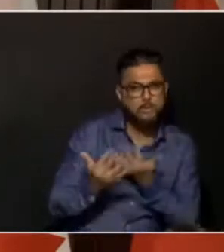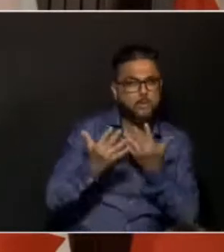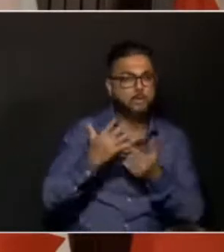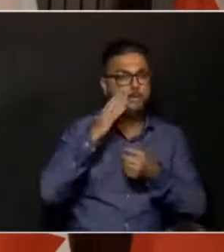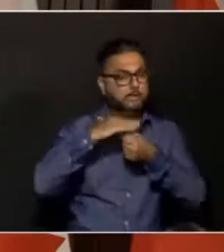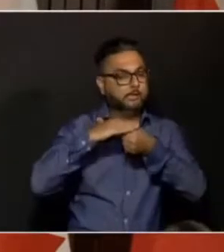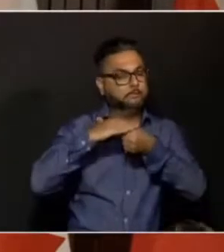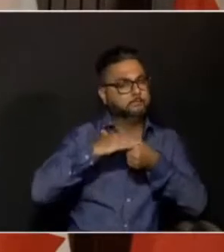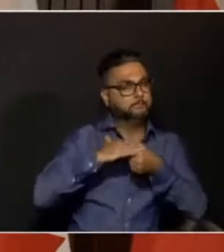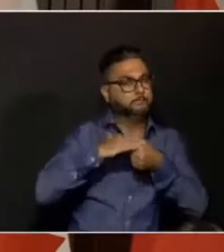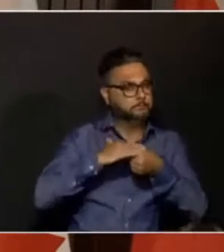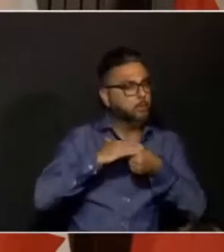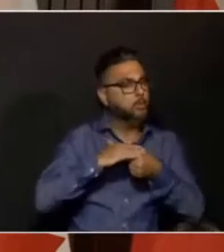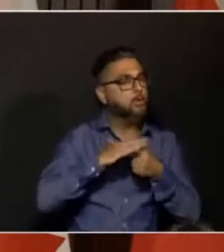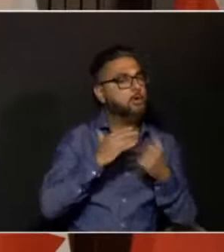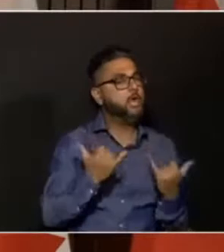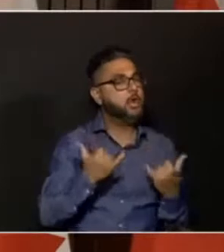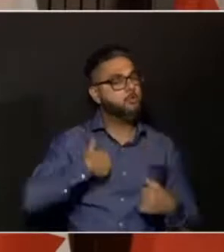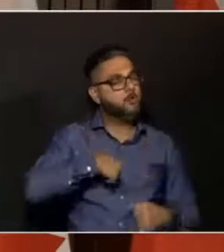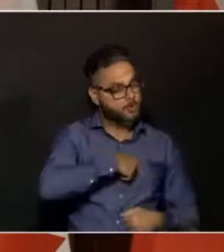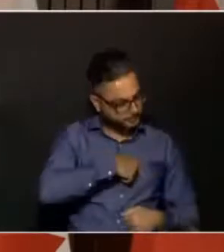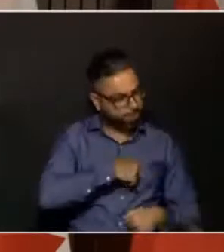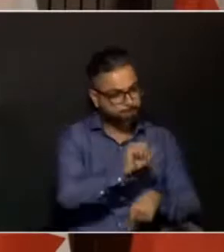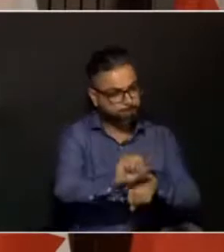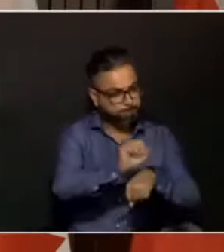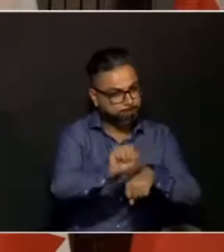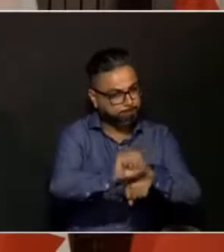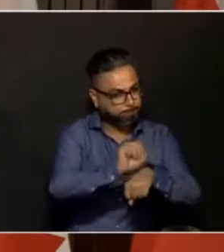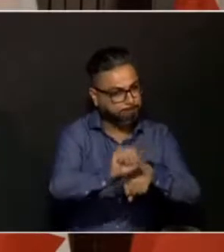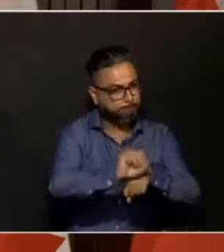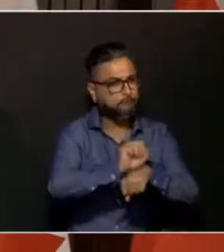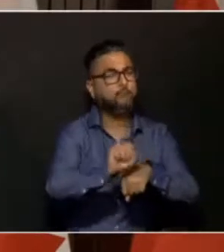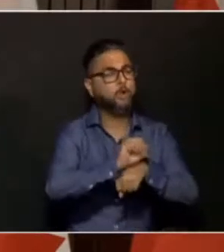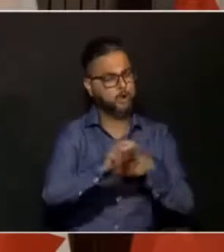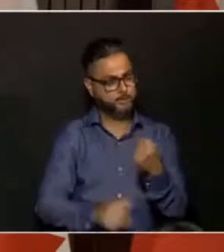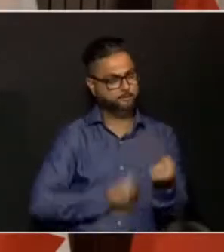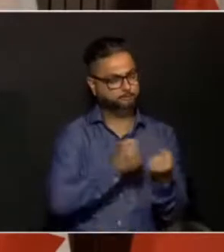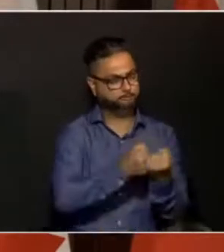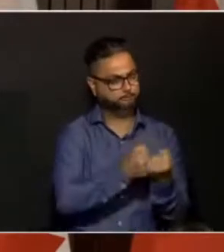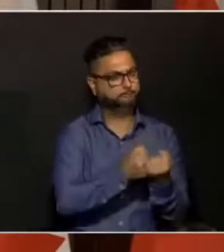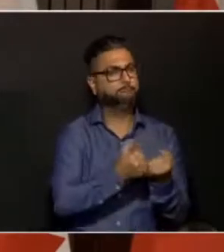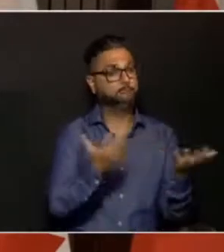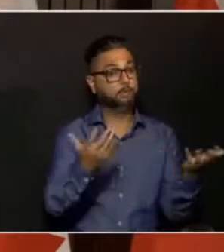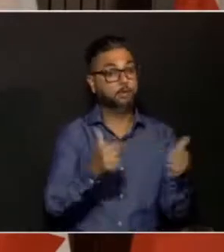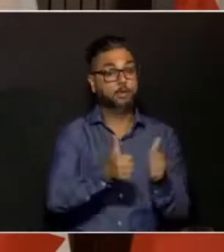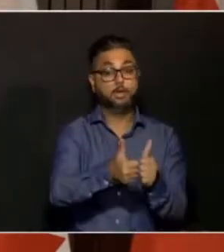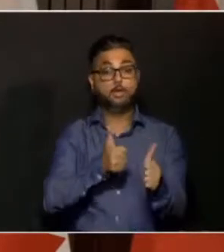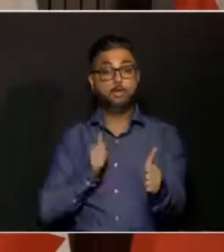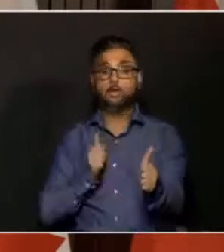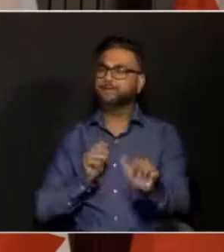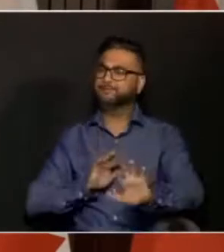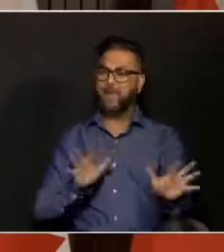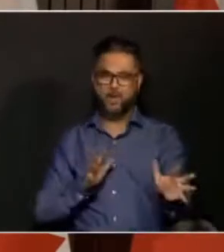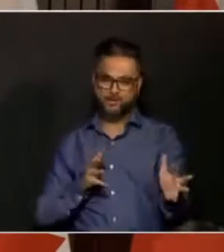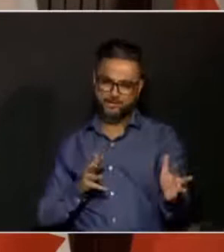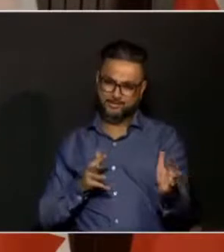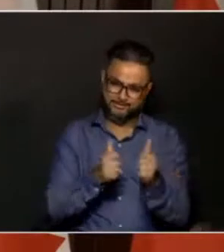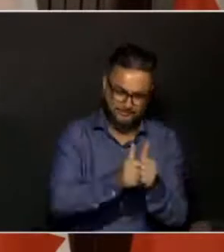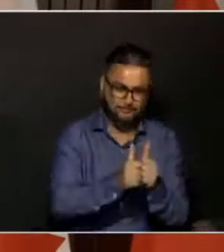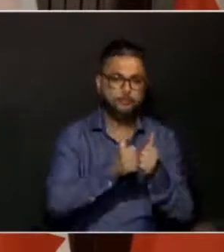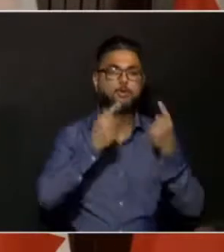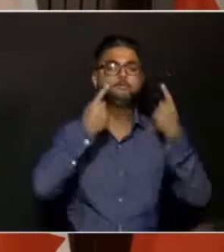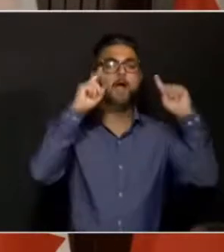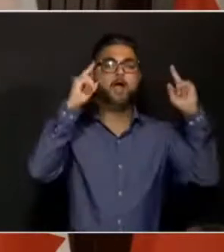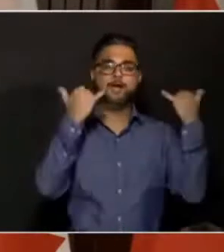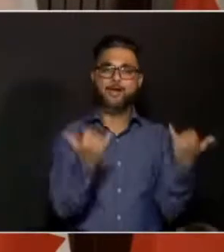hard to create the capacity needed to address the backlog so that patients can get the care that they need.